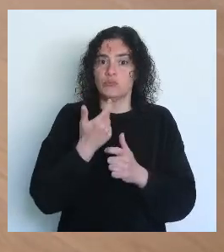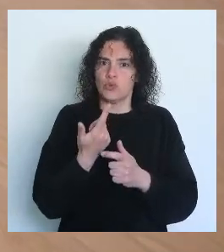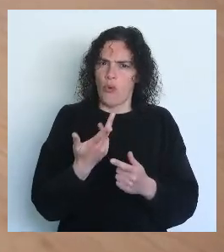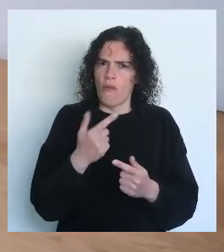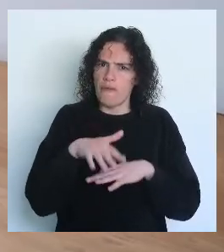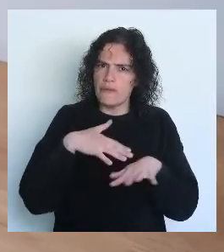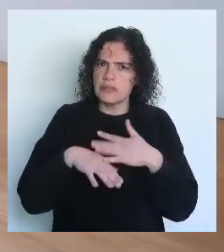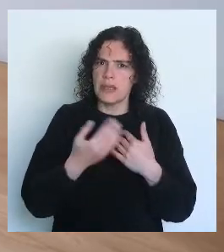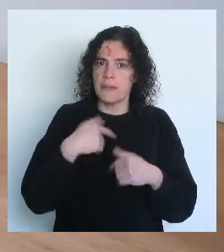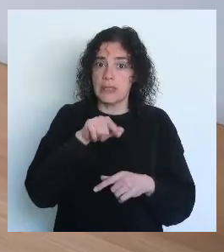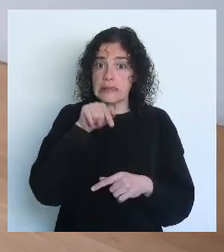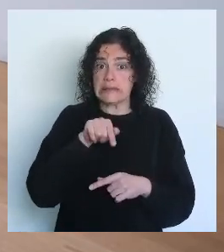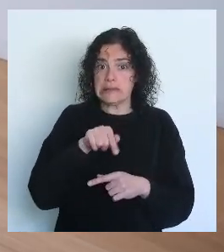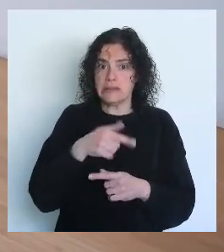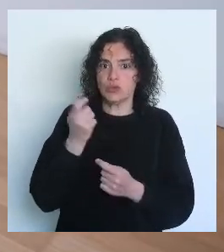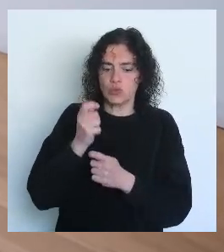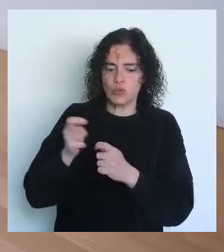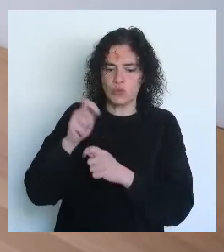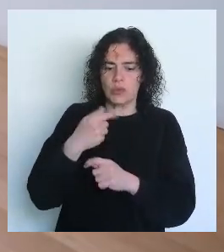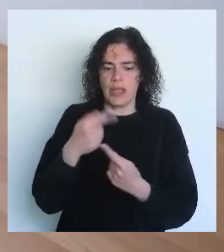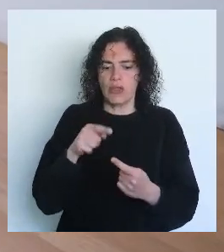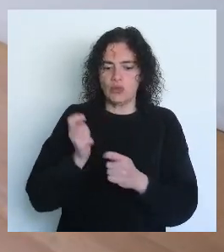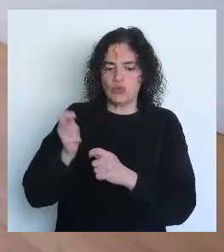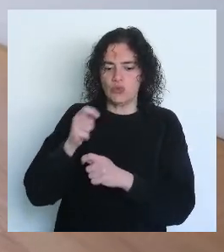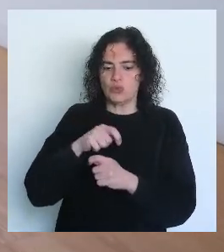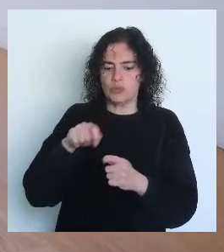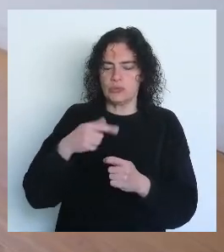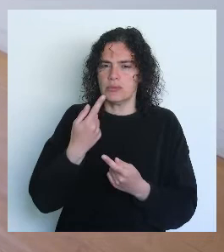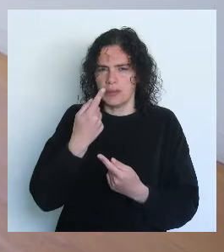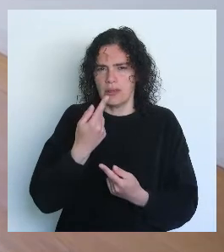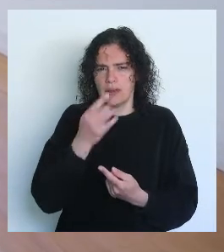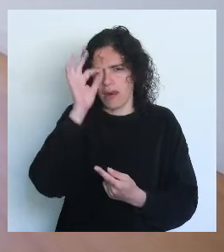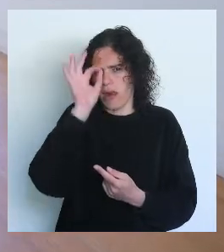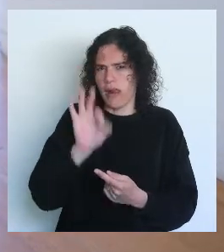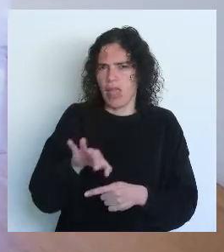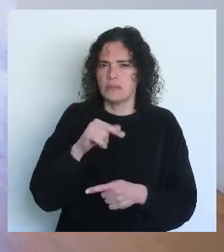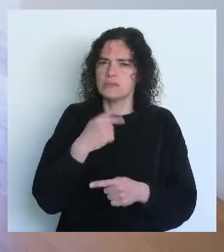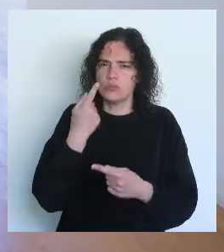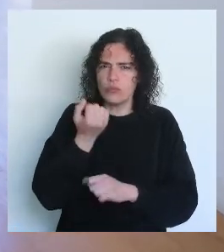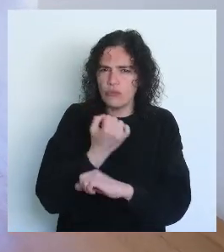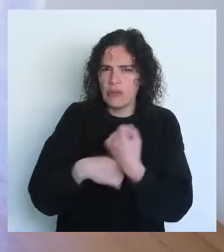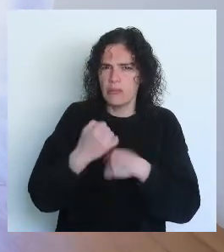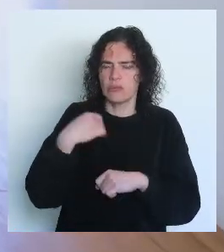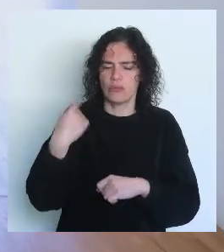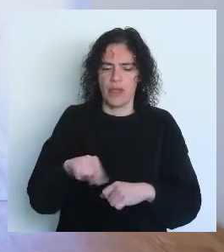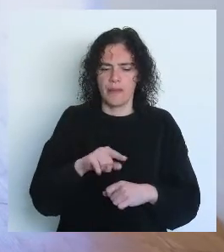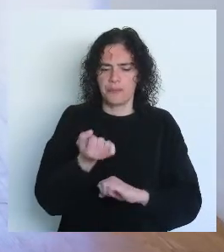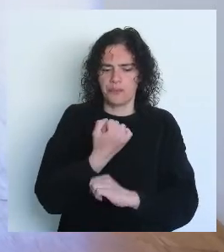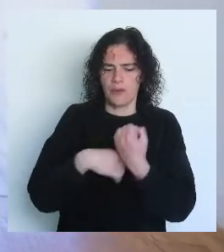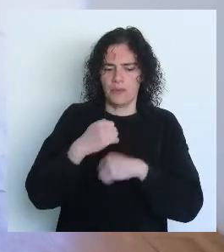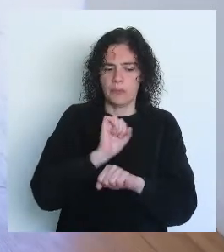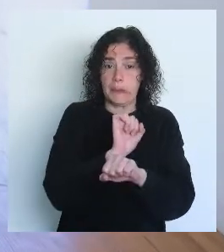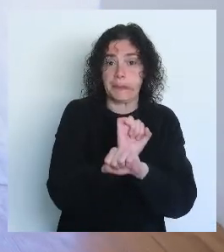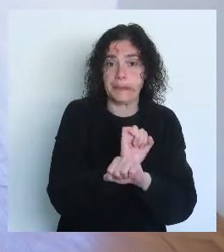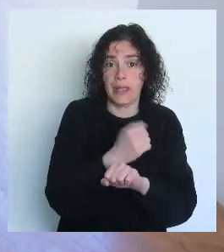encourage people to do that, but actually this sculpture is actually a sculpture that suggests movement, like the